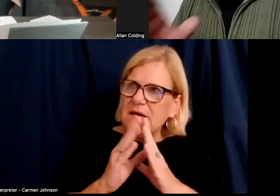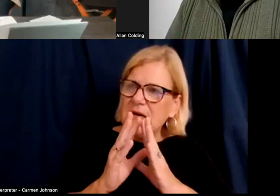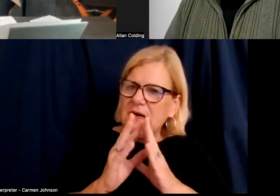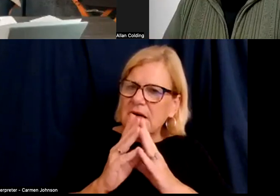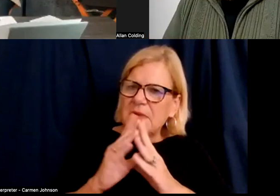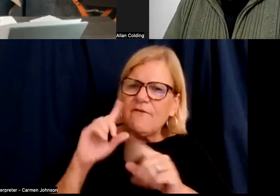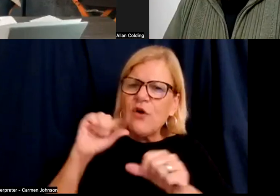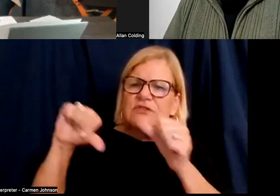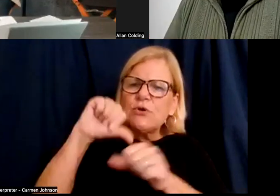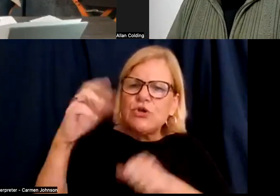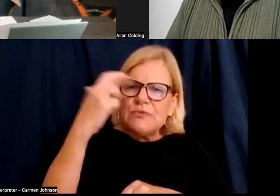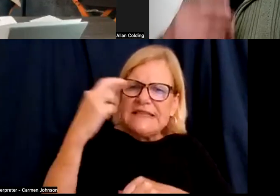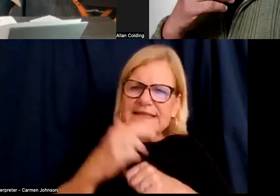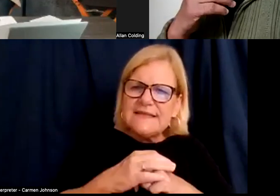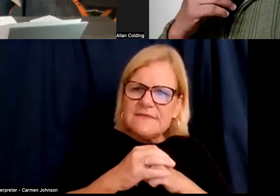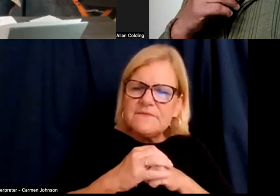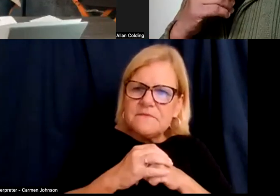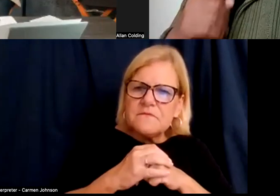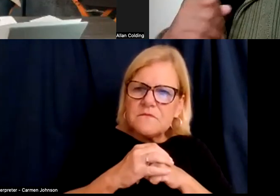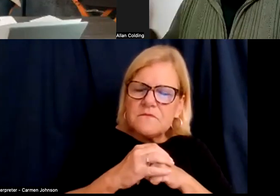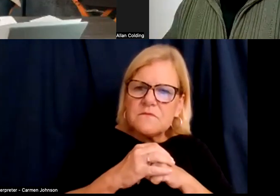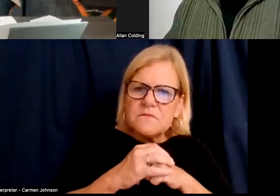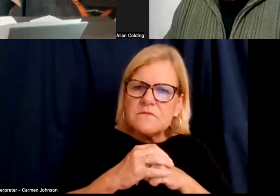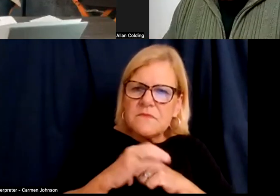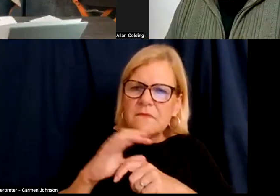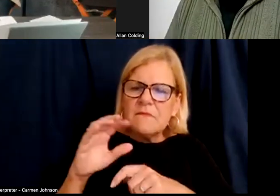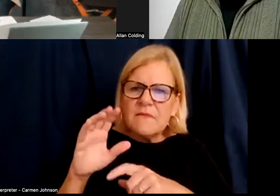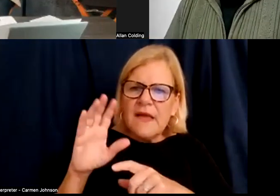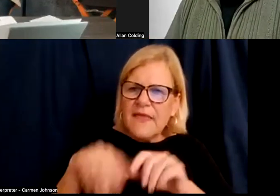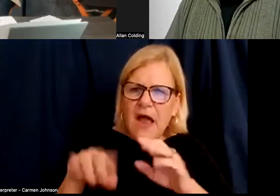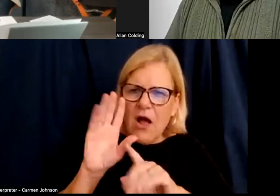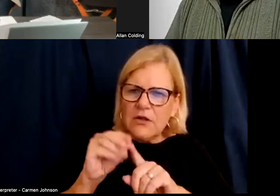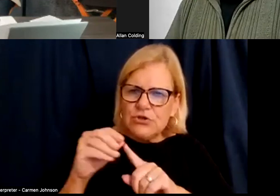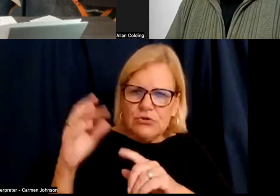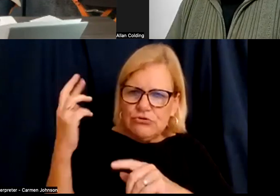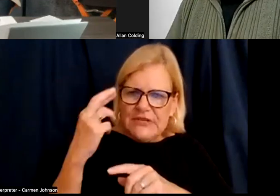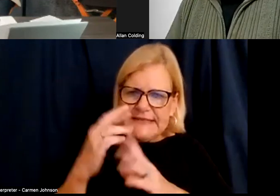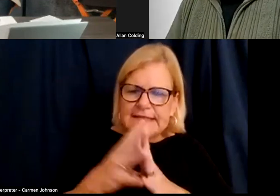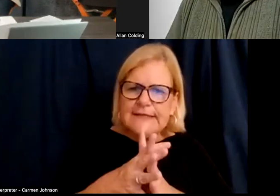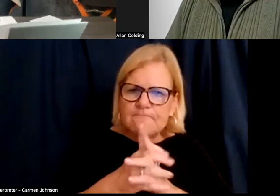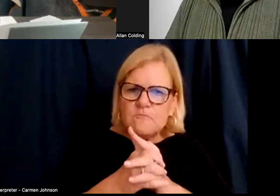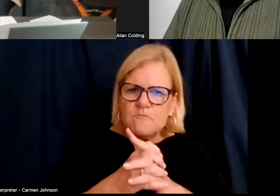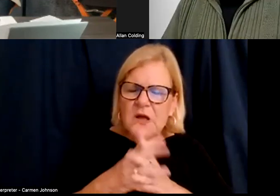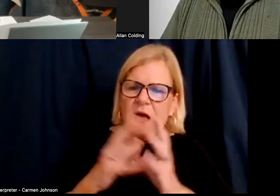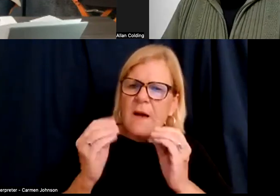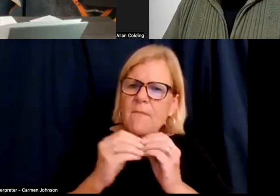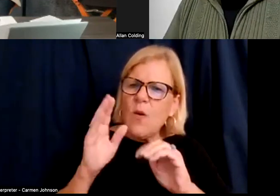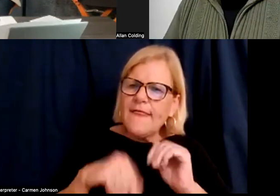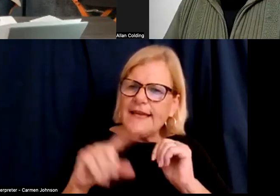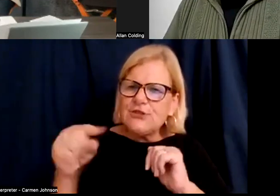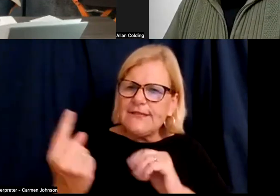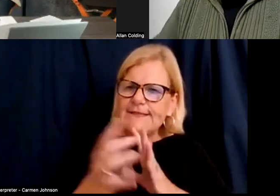for social reasons and cultural reasons, and more so than